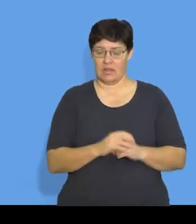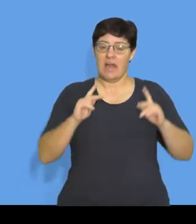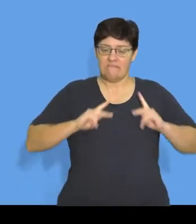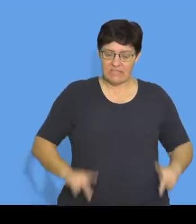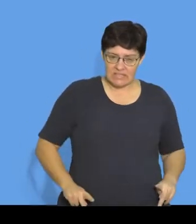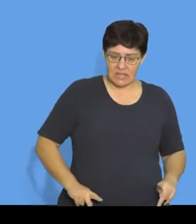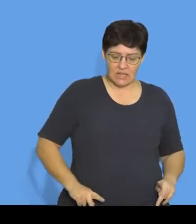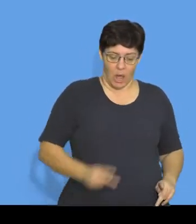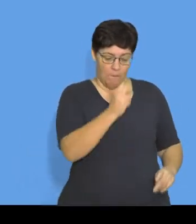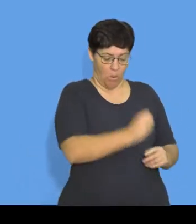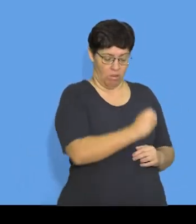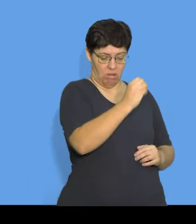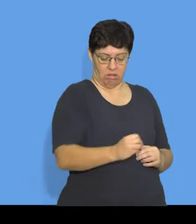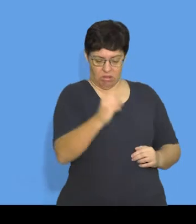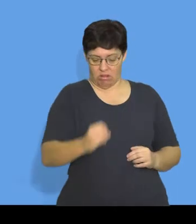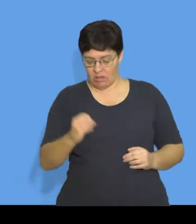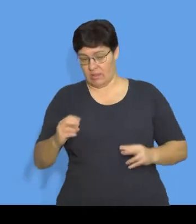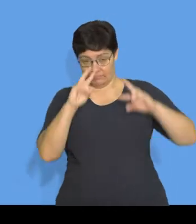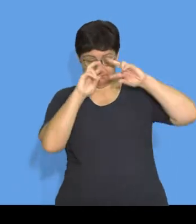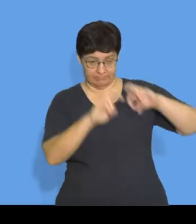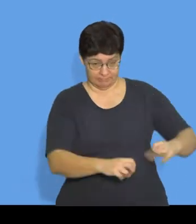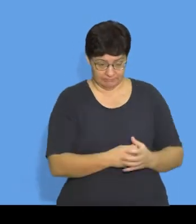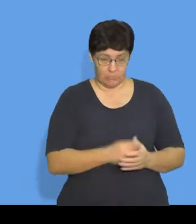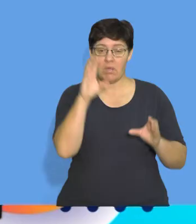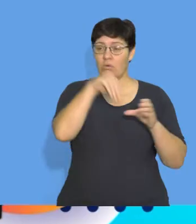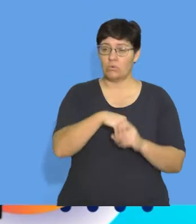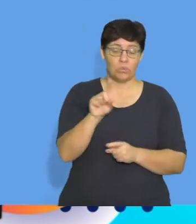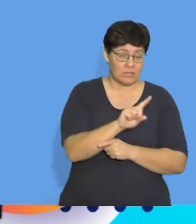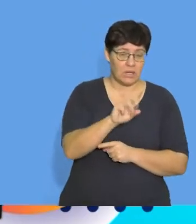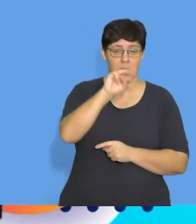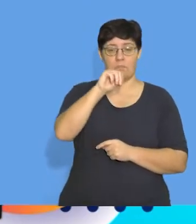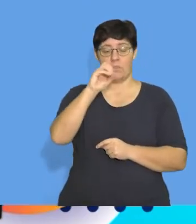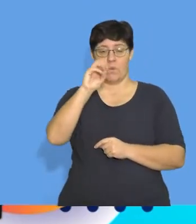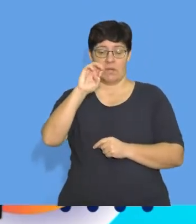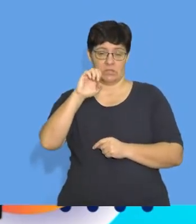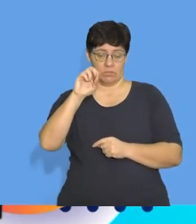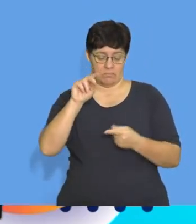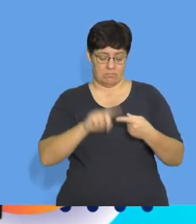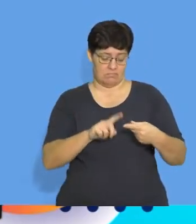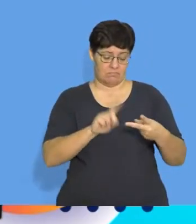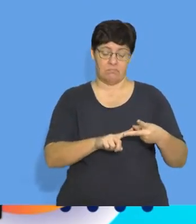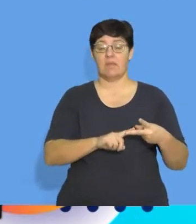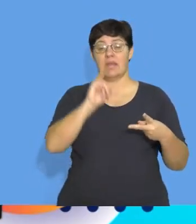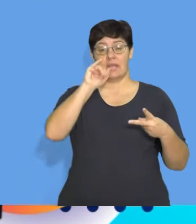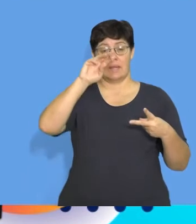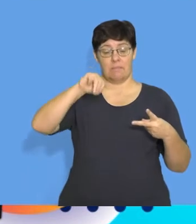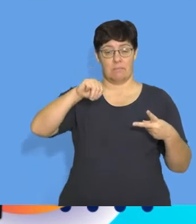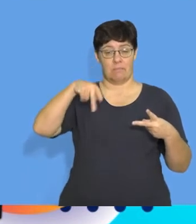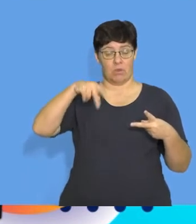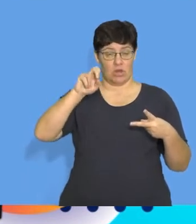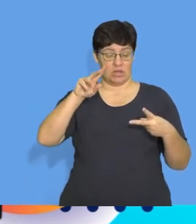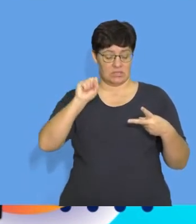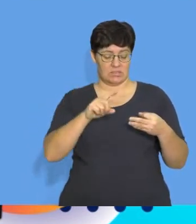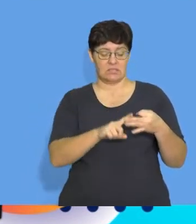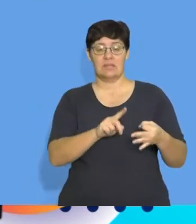of a bouncing ball, and I'm going to include things like momentum, I'm going to include impulse, I'm going to include